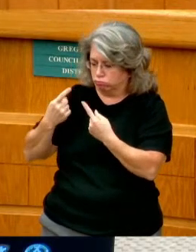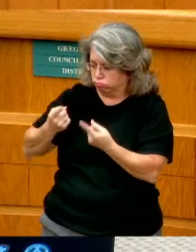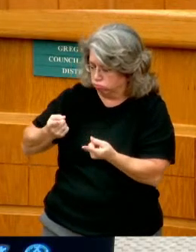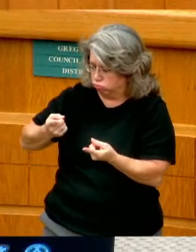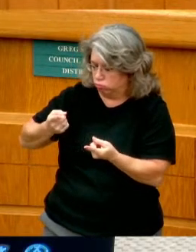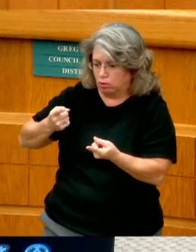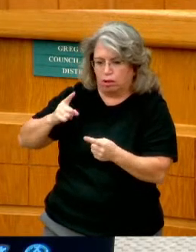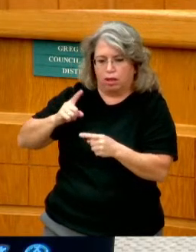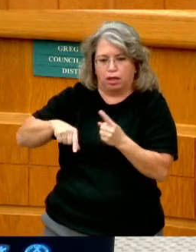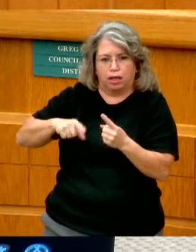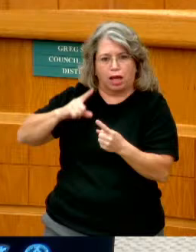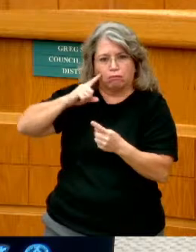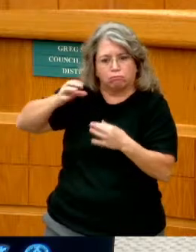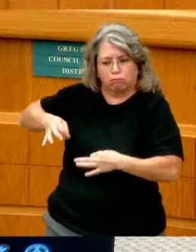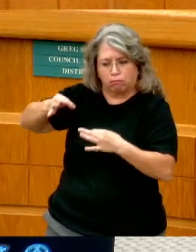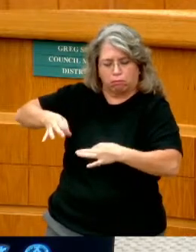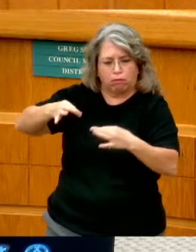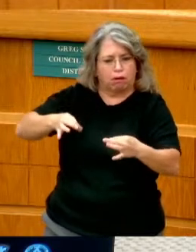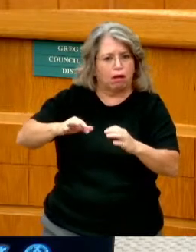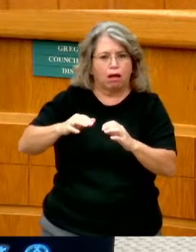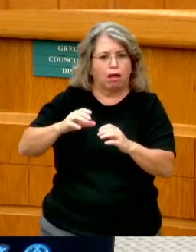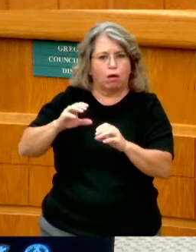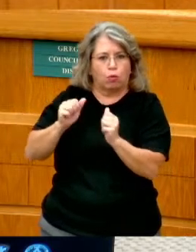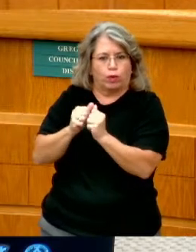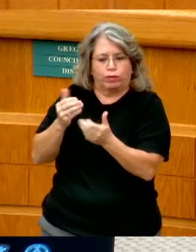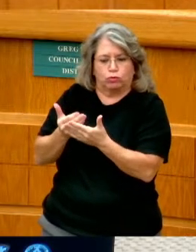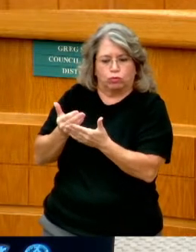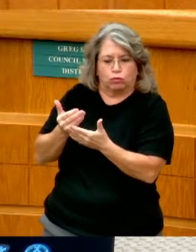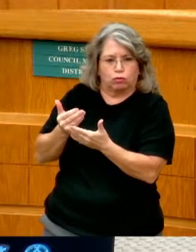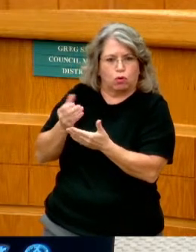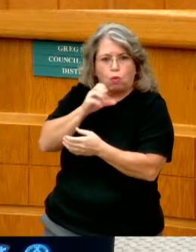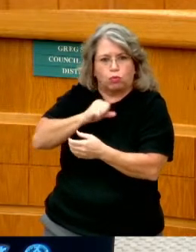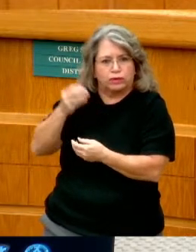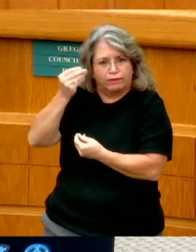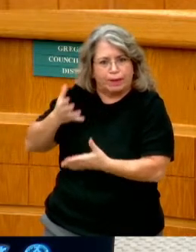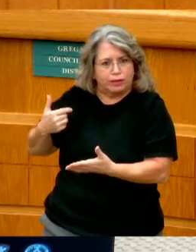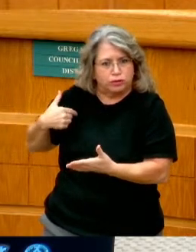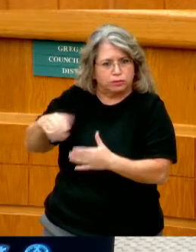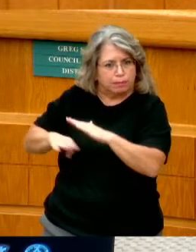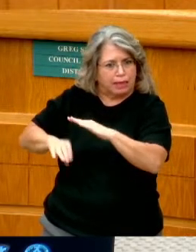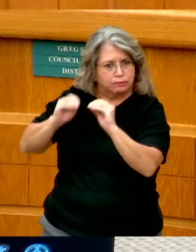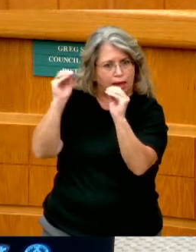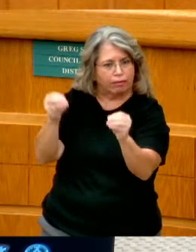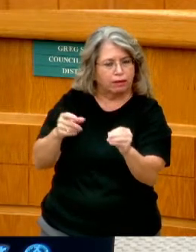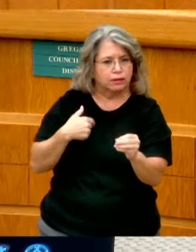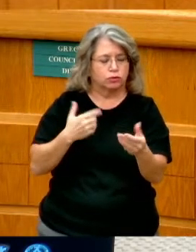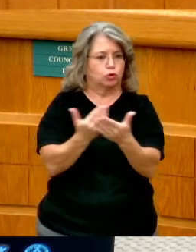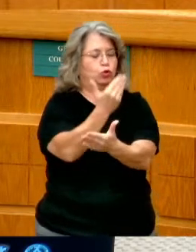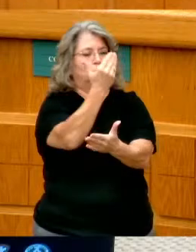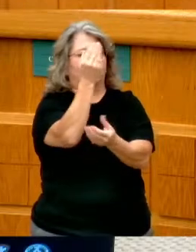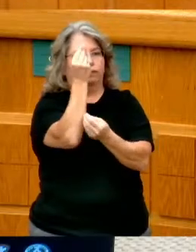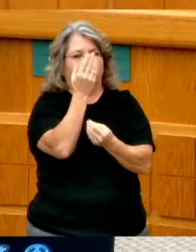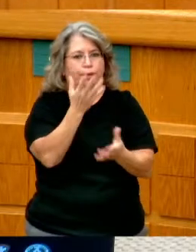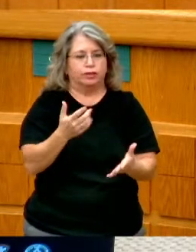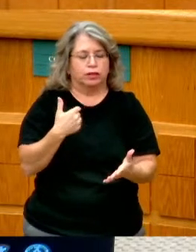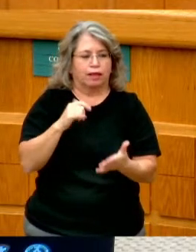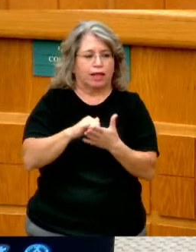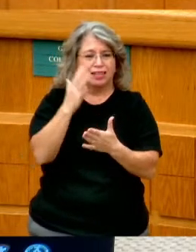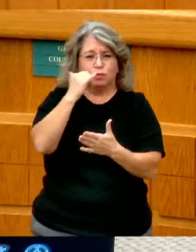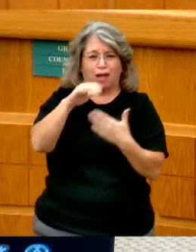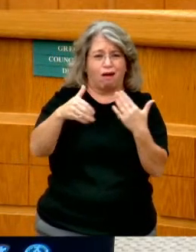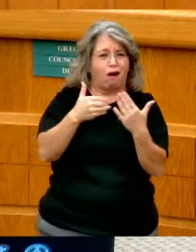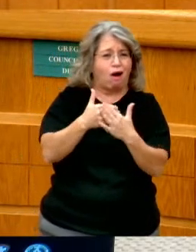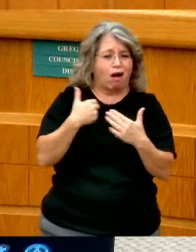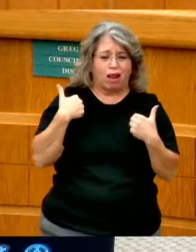made. That's why the entire world's health experts are working on this tirelessly.